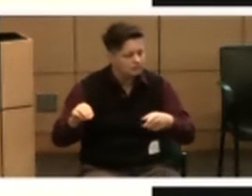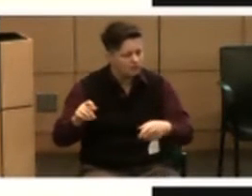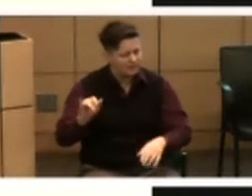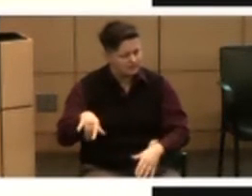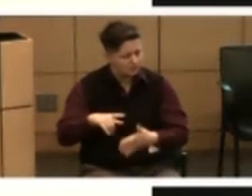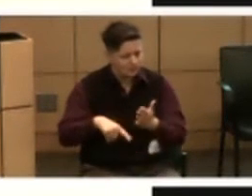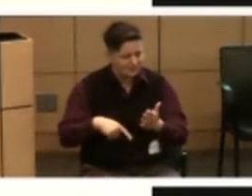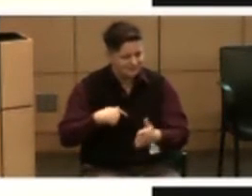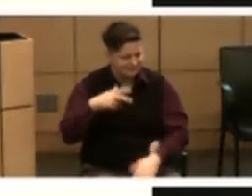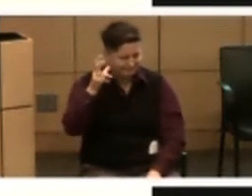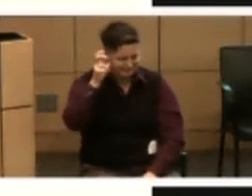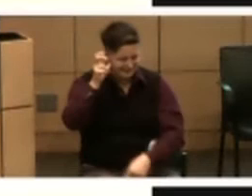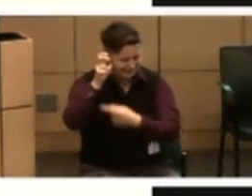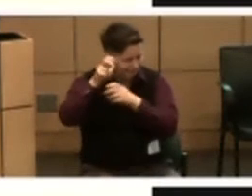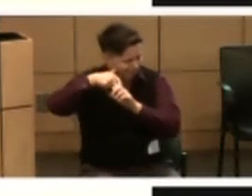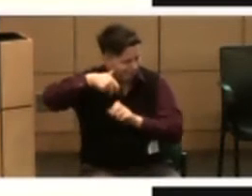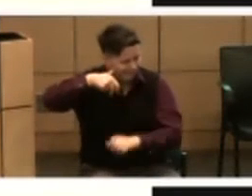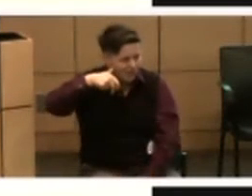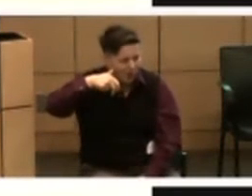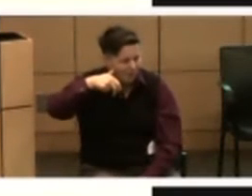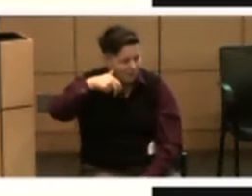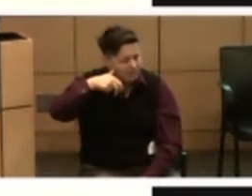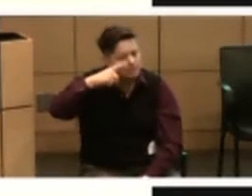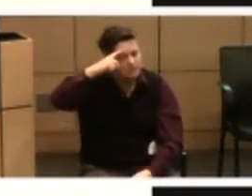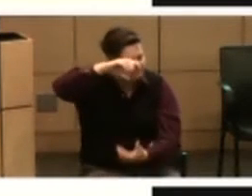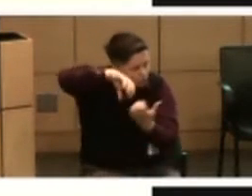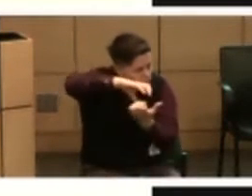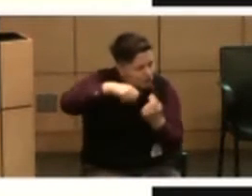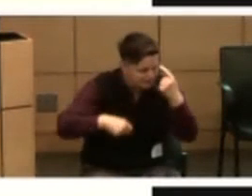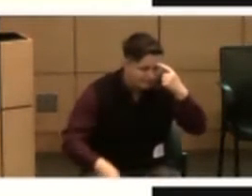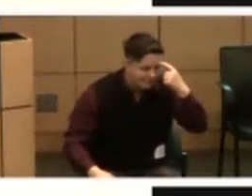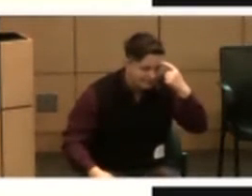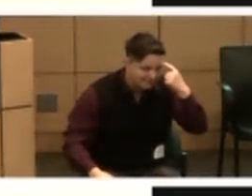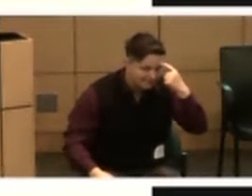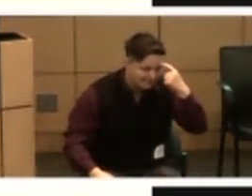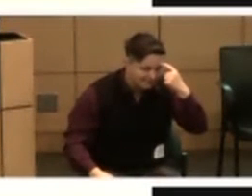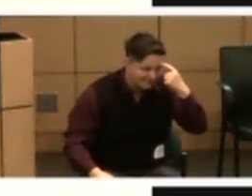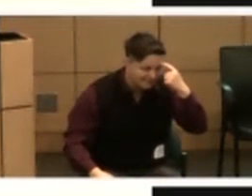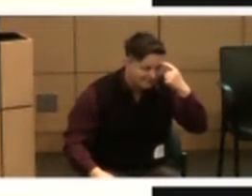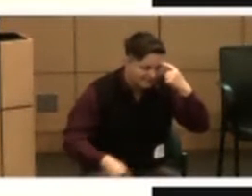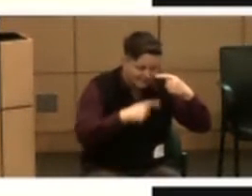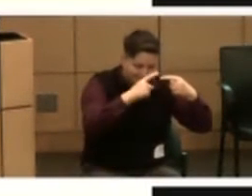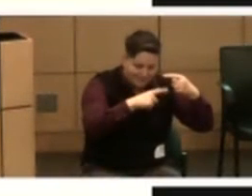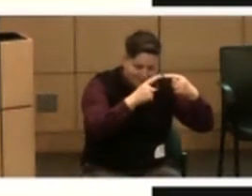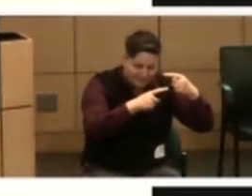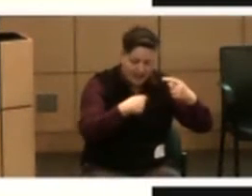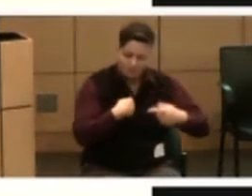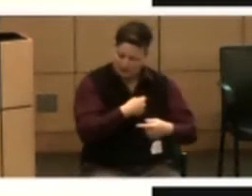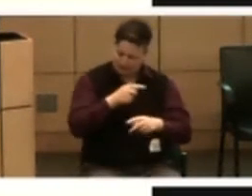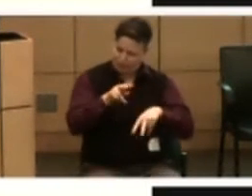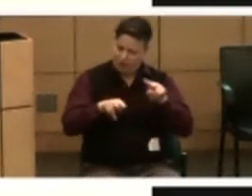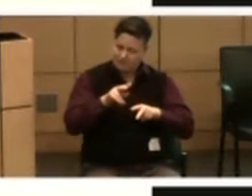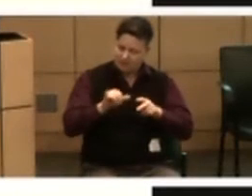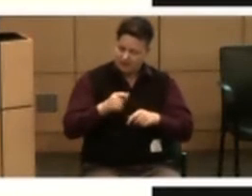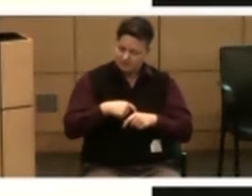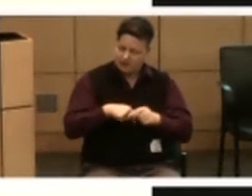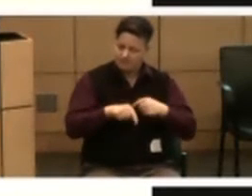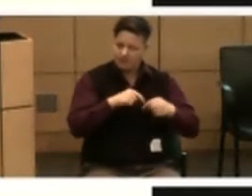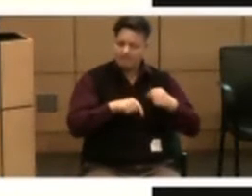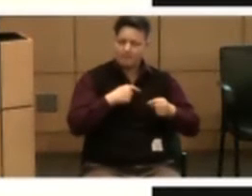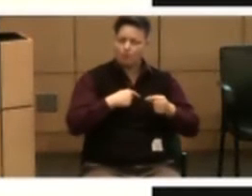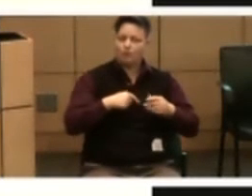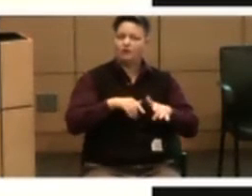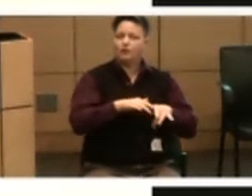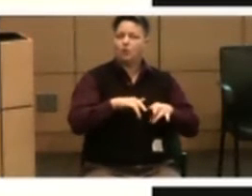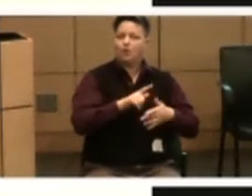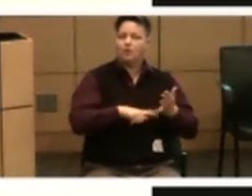audibility, it's not, they're making confusions. And had we thought about it at the time, we maybe would have recorded what was in the background,